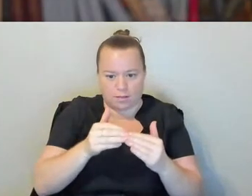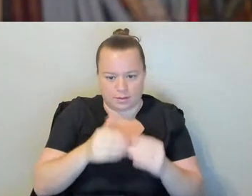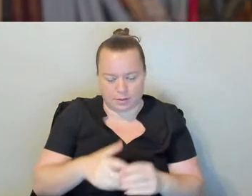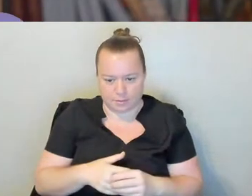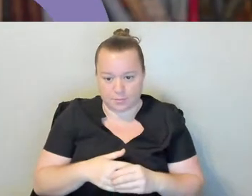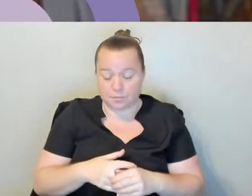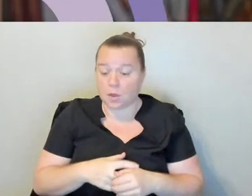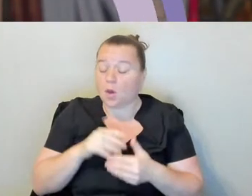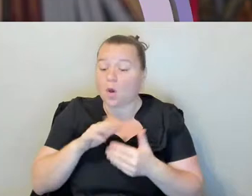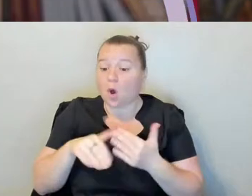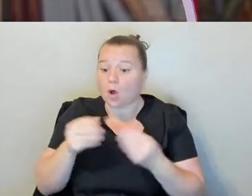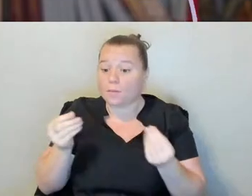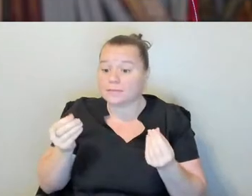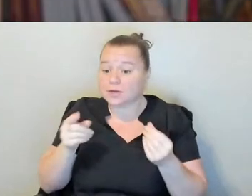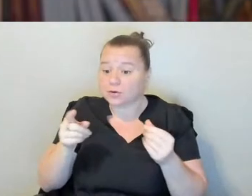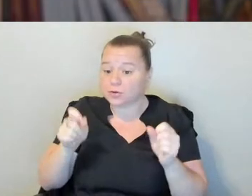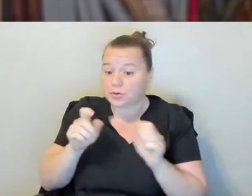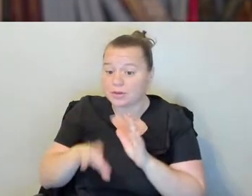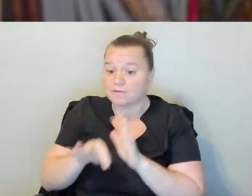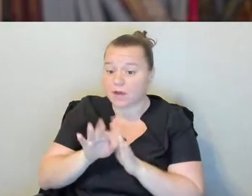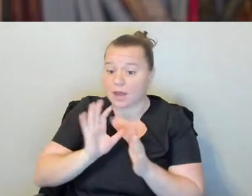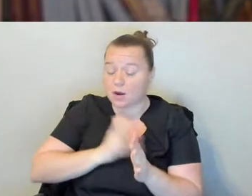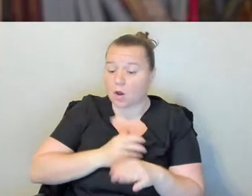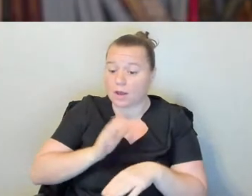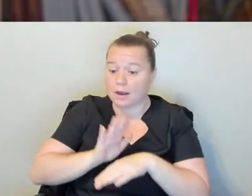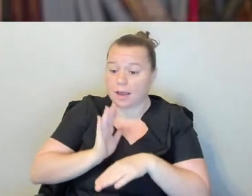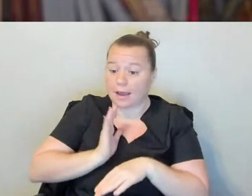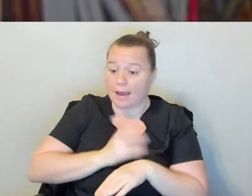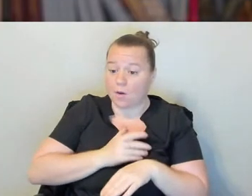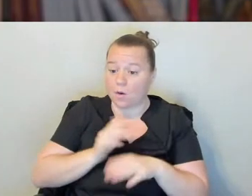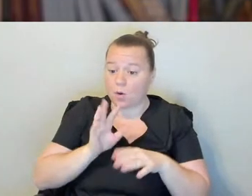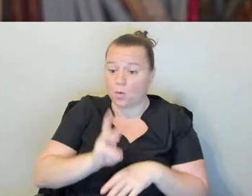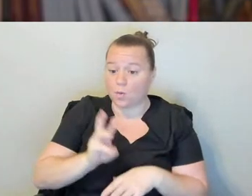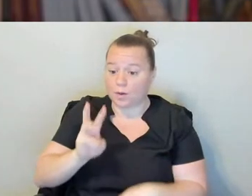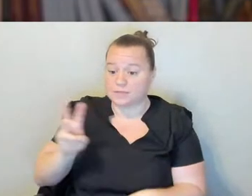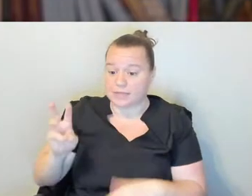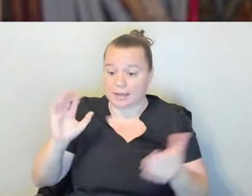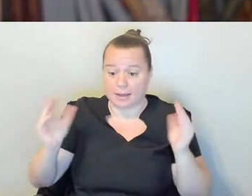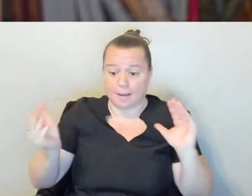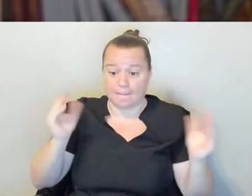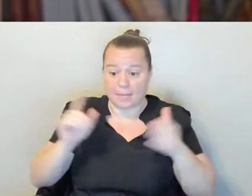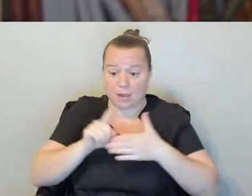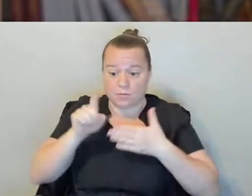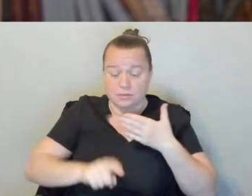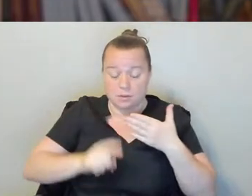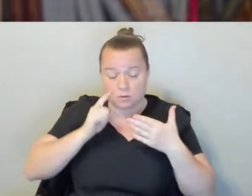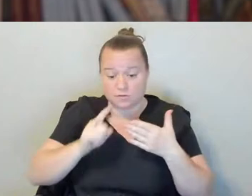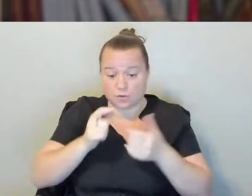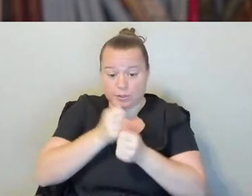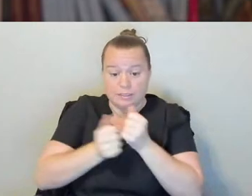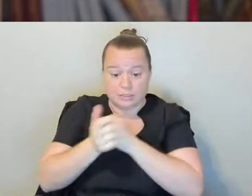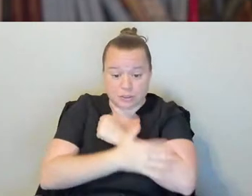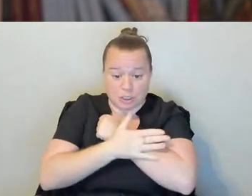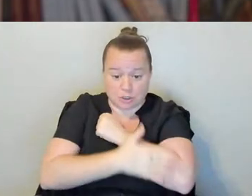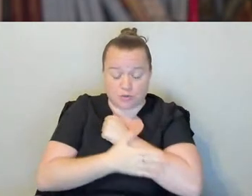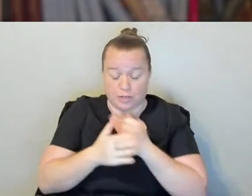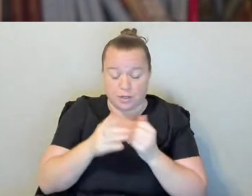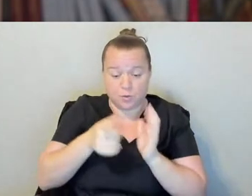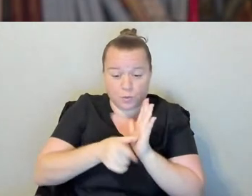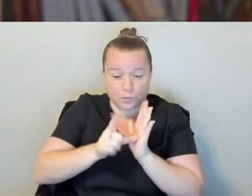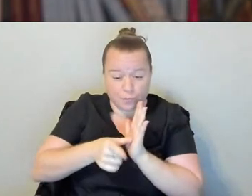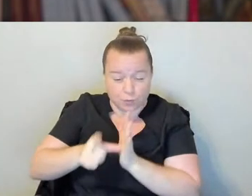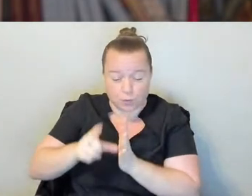index-related materials on EIGE's website. Compare the results for each country, view the report, and explore the